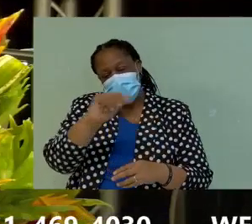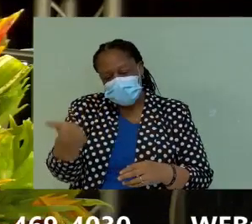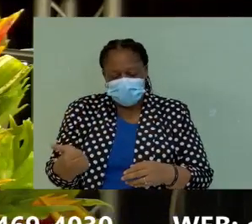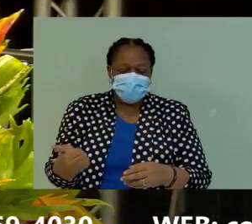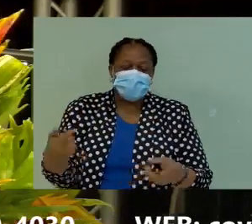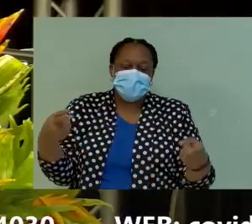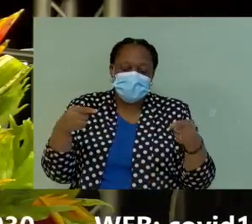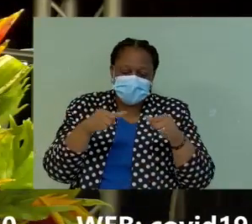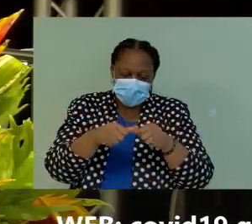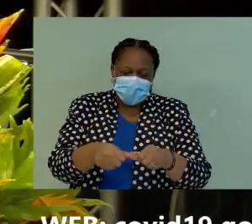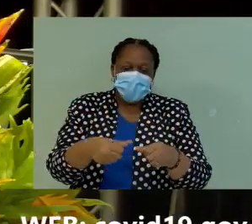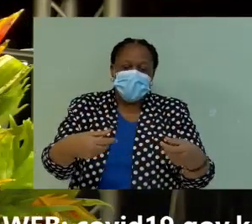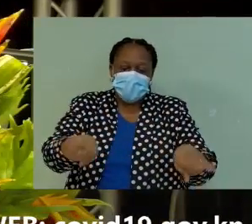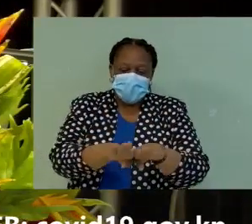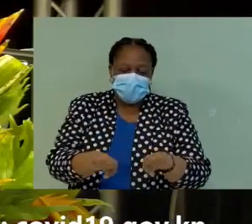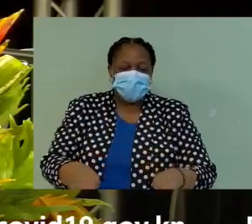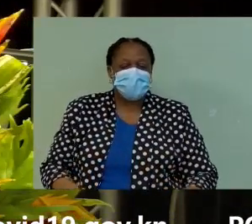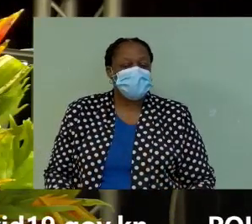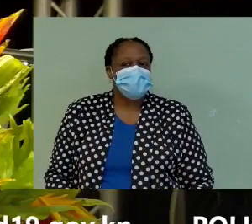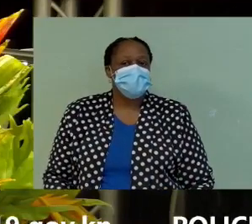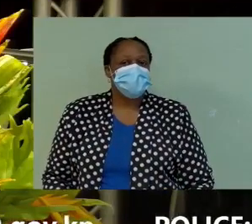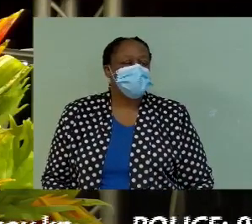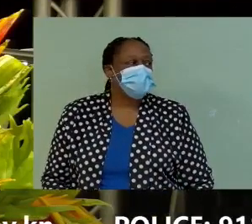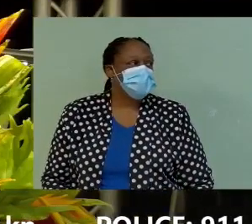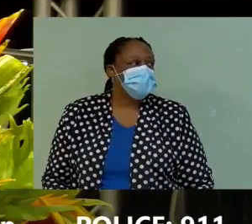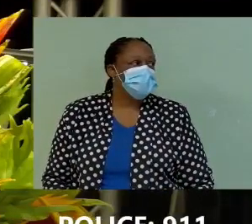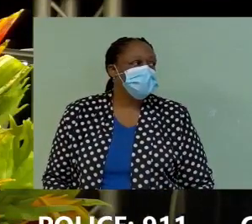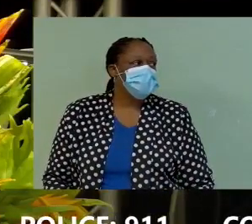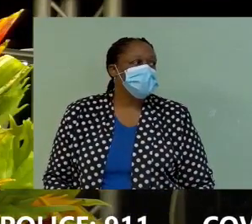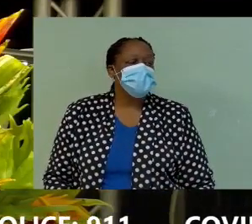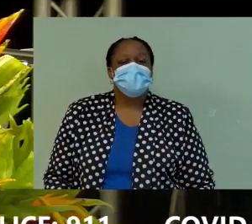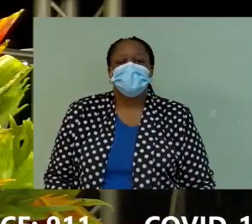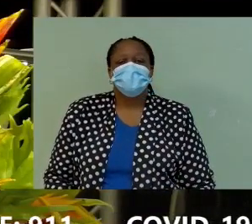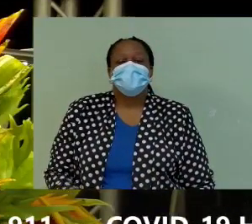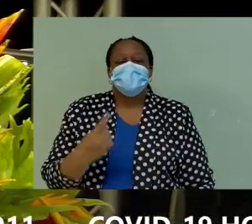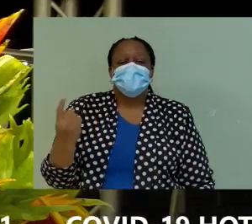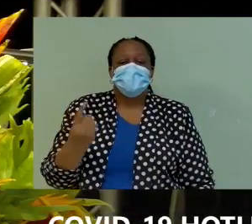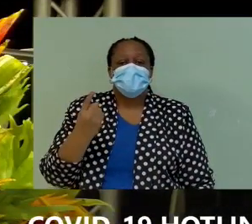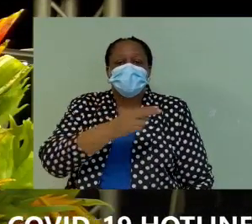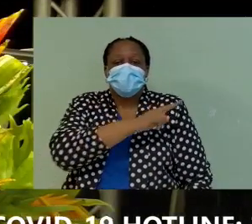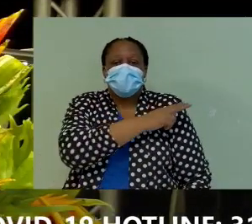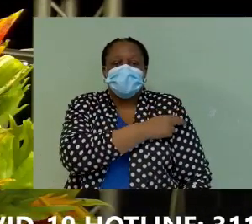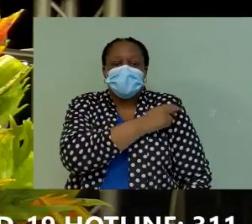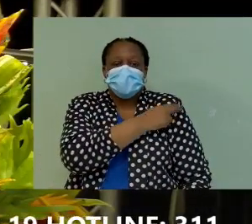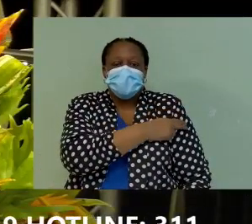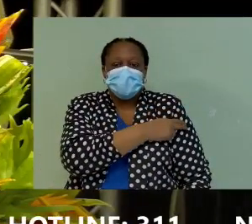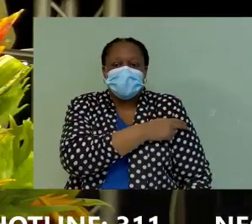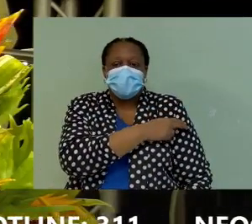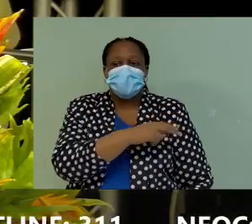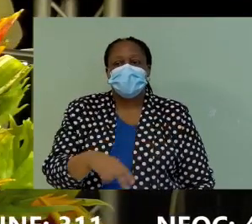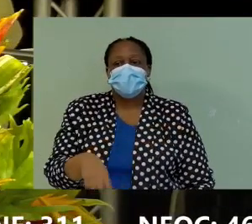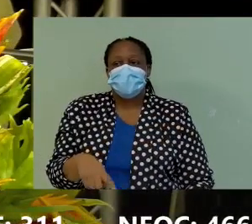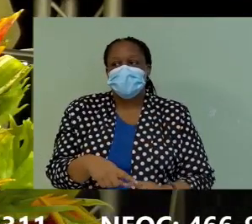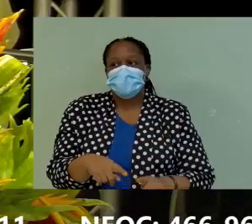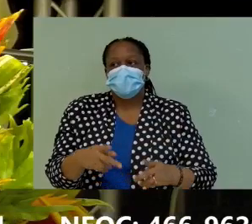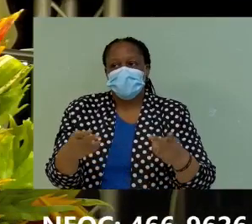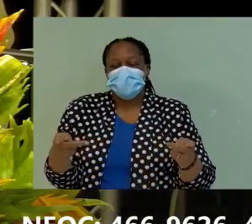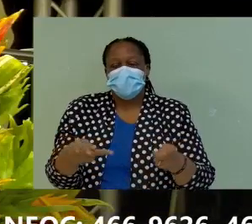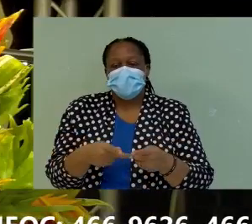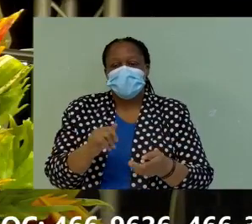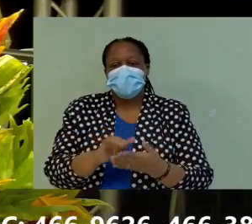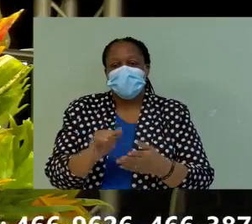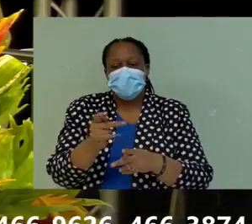closed except for hospitals and medical facilities, security guard services,